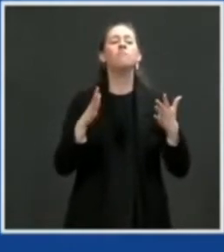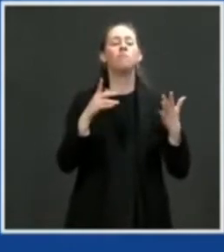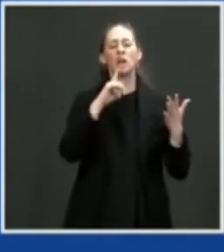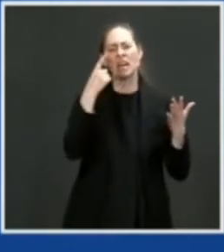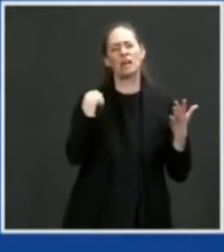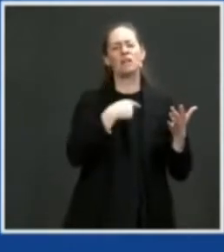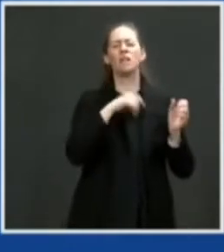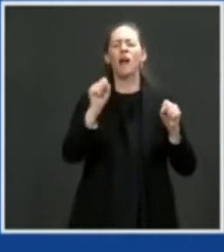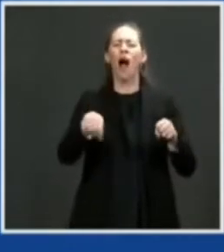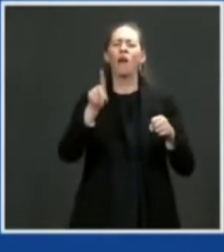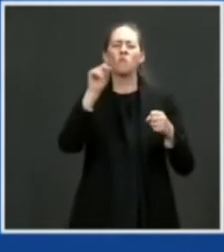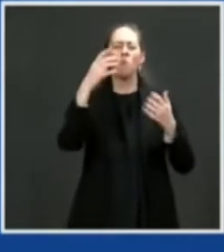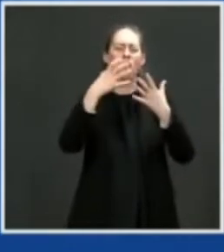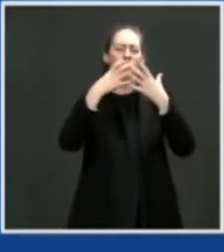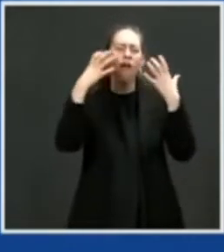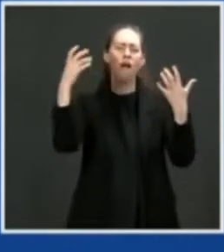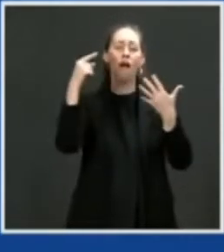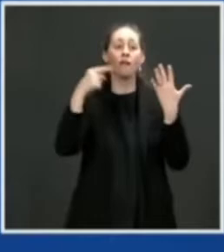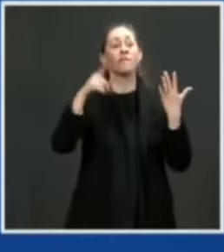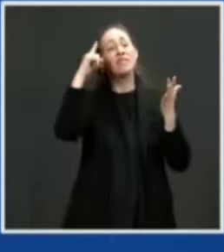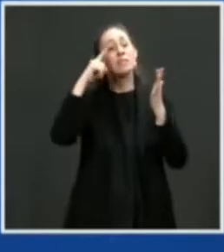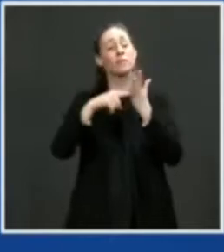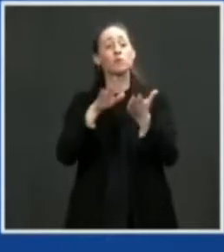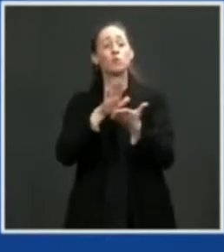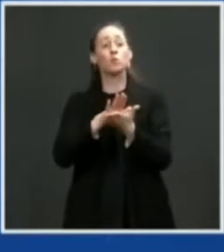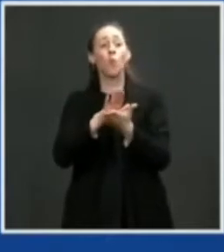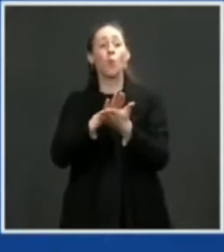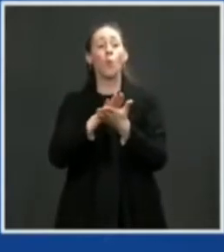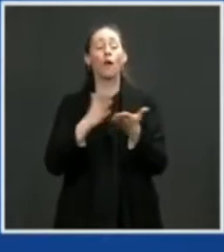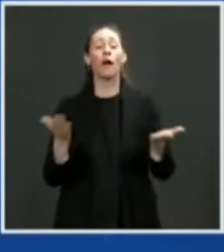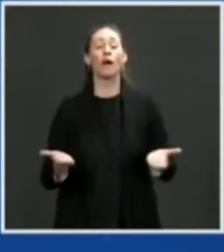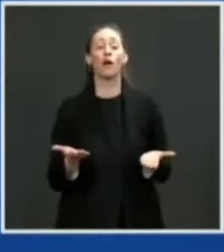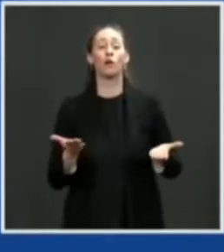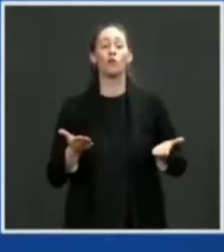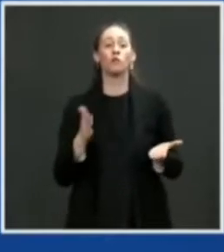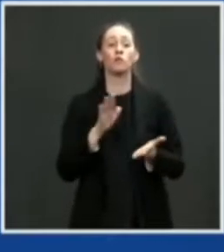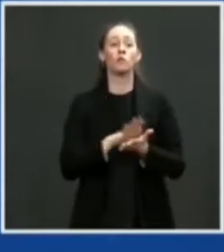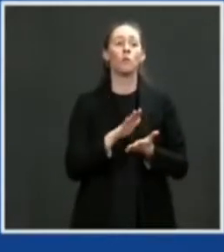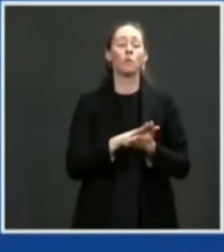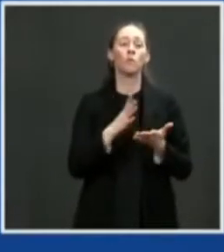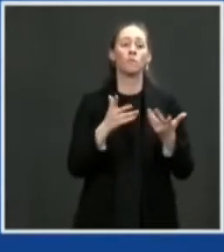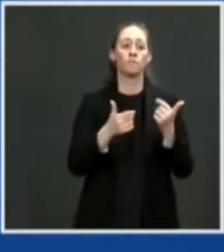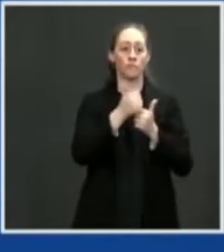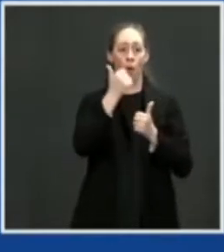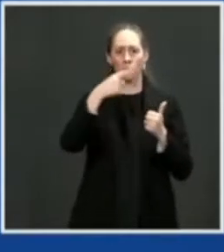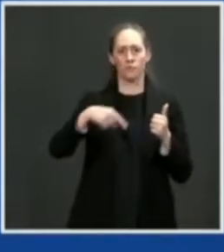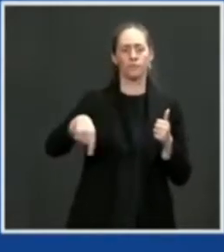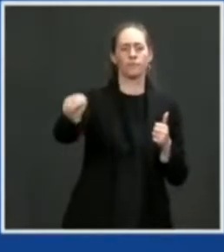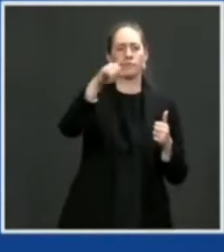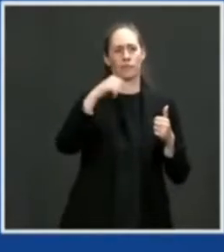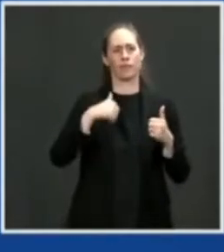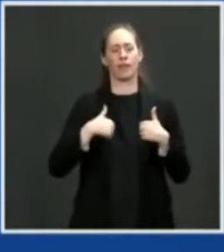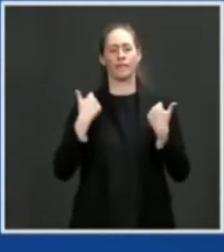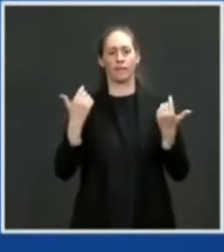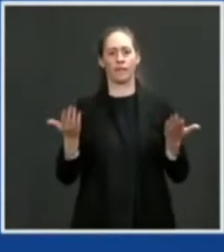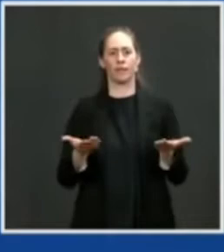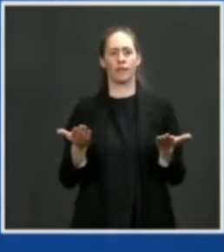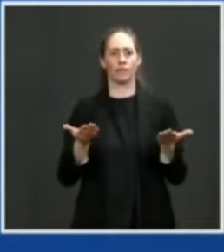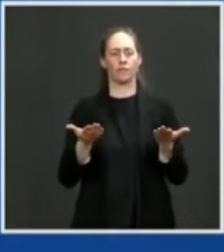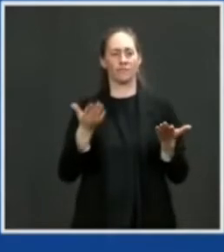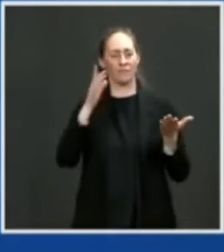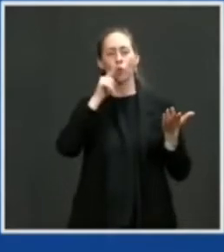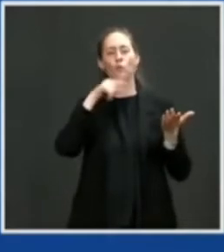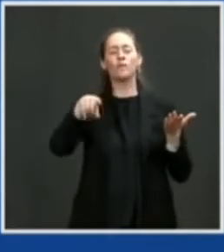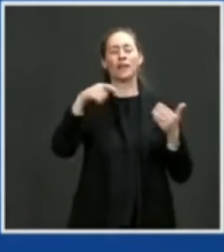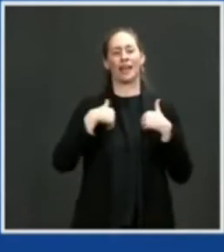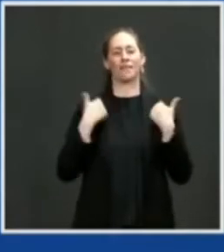schools in That- America. Democrats closed. Most of you live in the Washington area now. But in your hometown, down Most of where the you're all